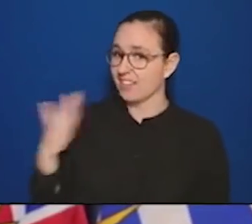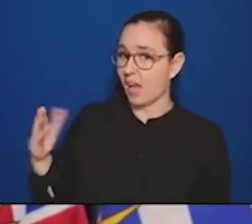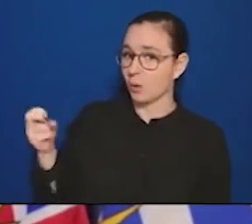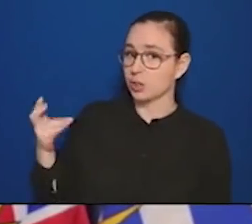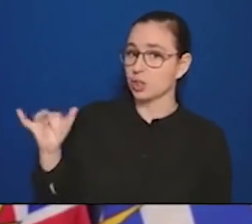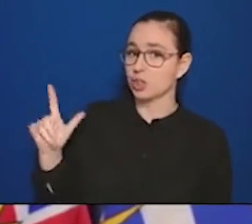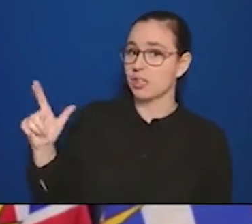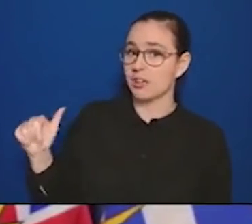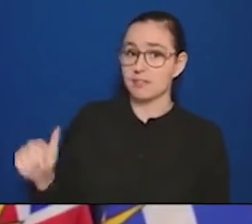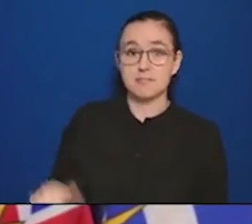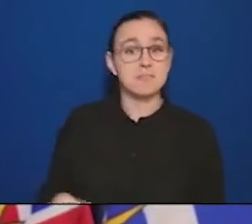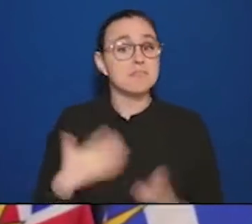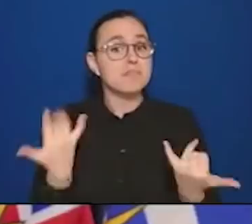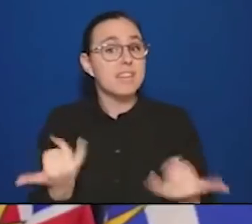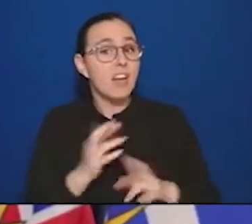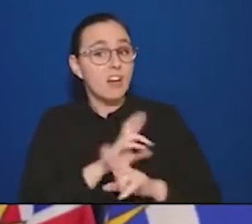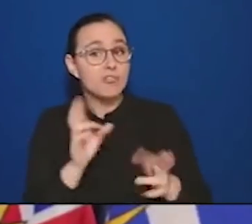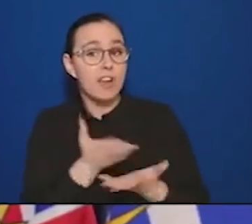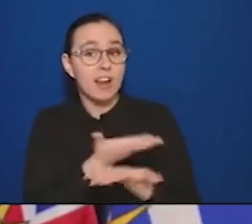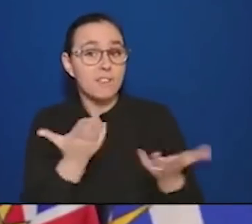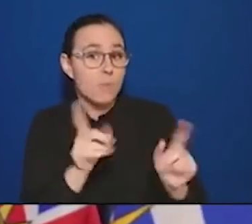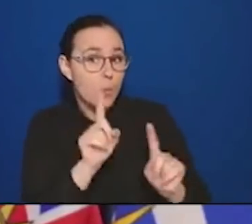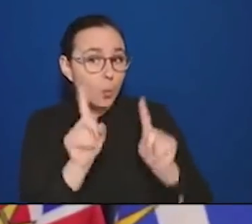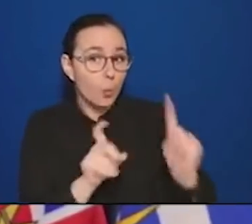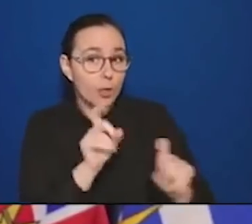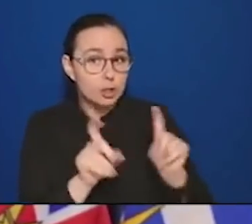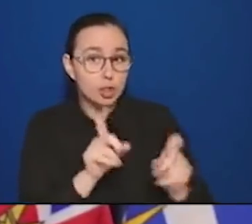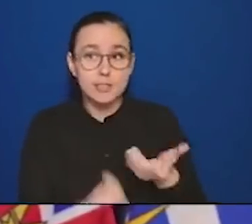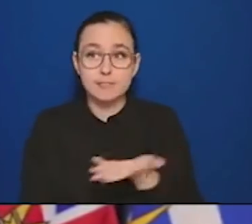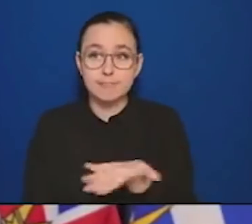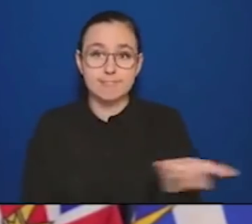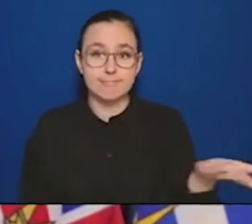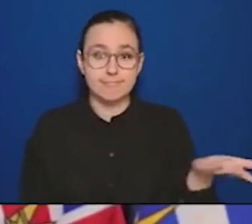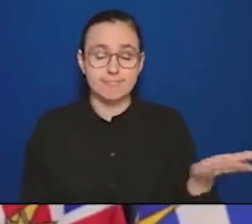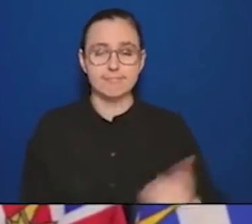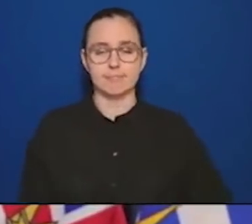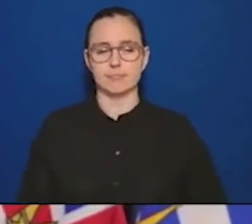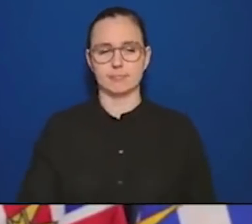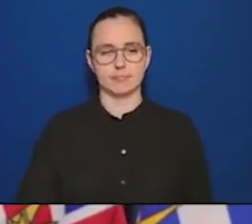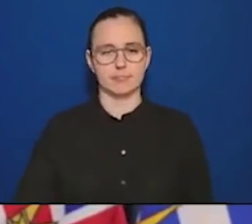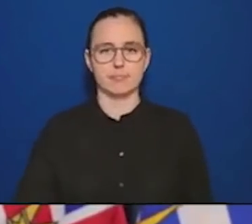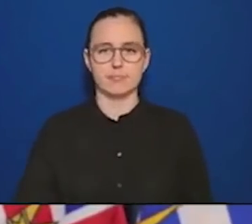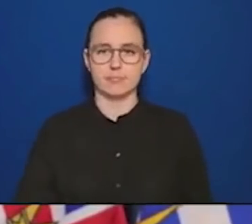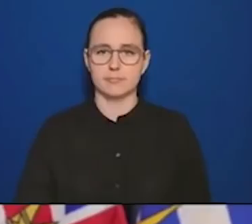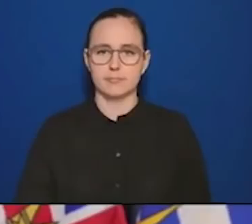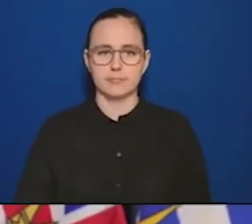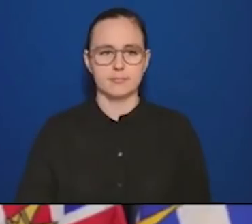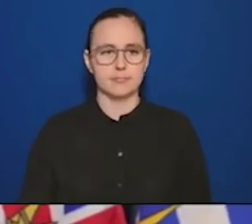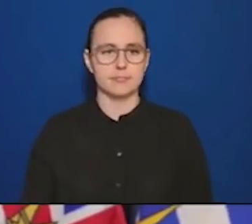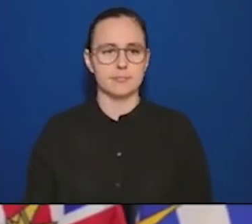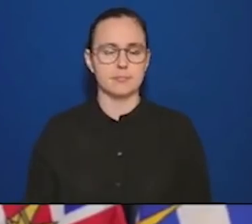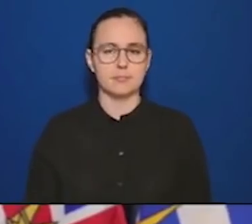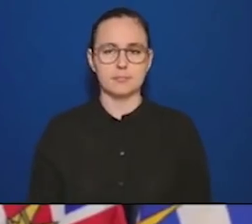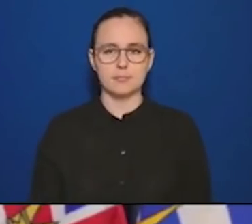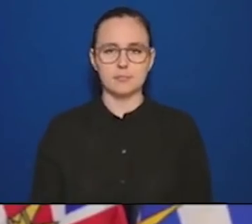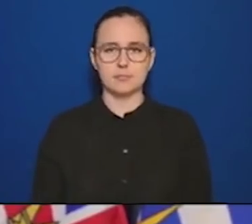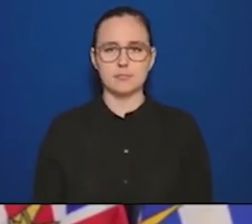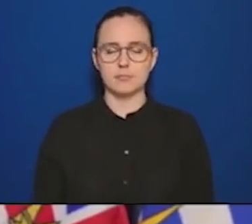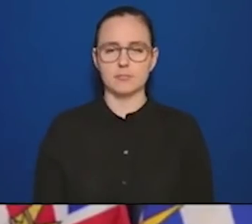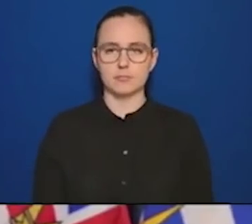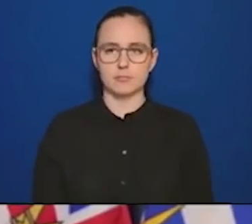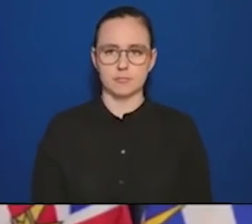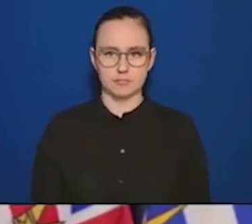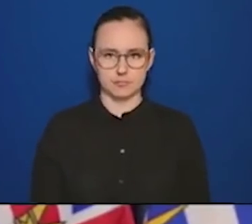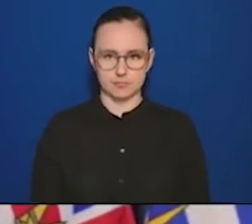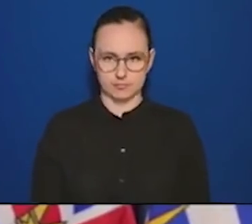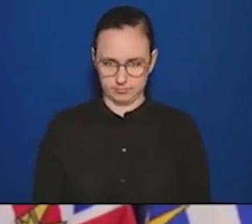any questions. Thank you very much. A reminder to media on the line, please press *1 to enter the queue. You'll be limited to 1 question and 1 follow-up.